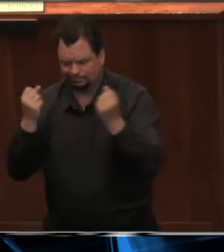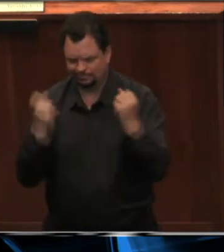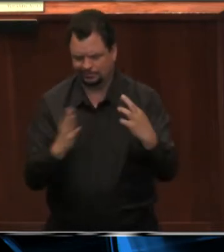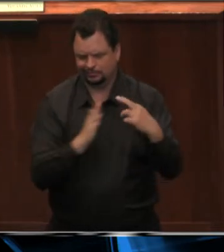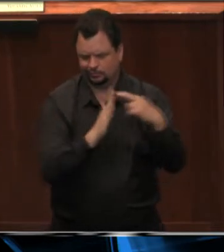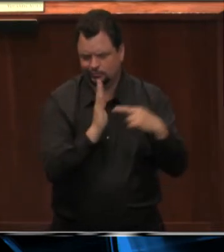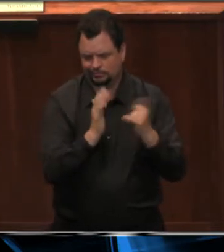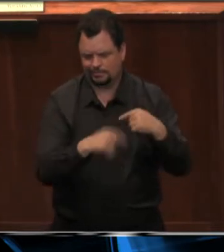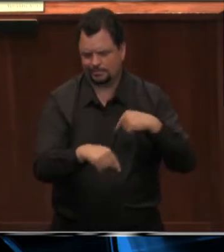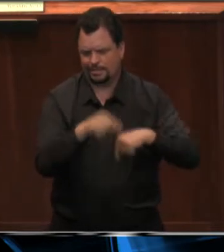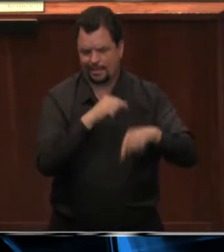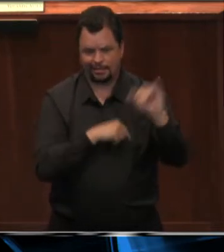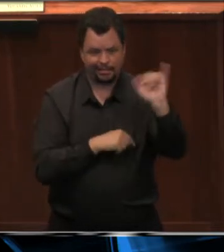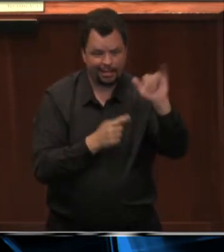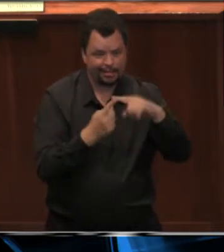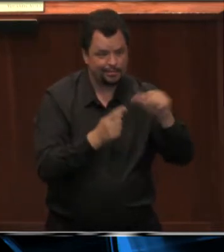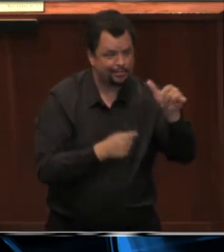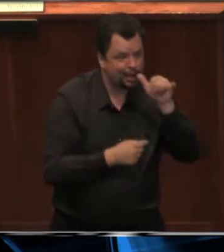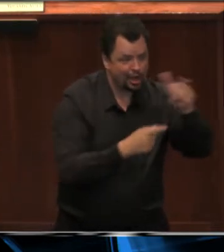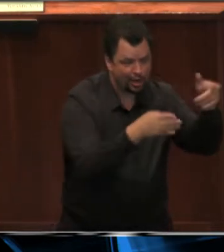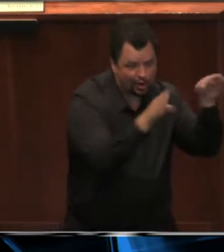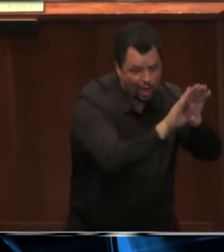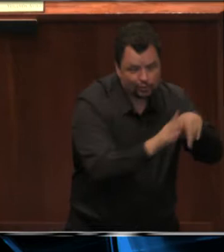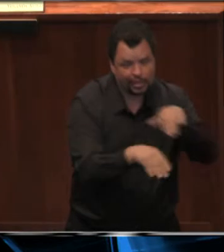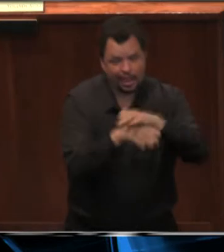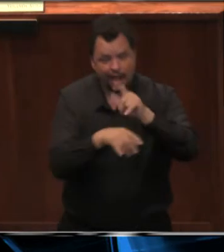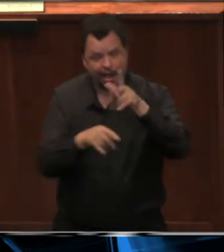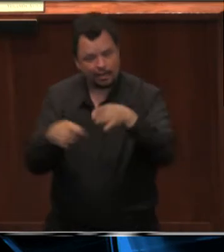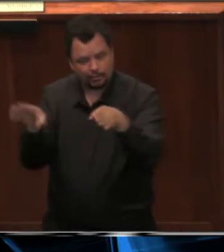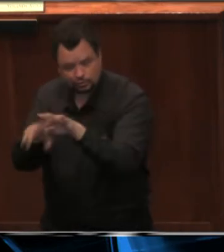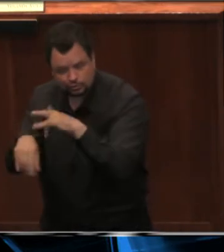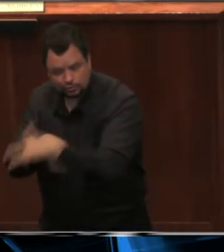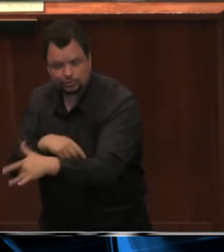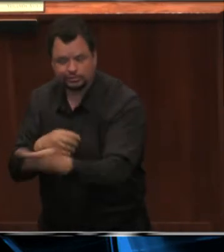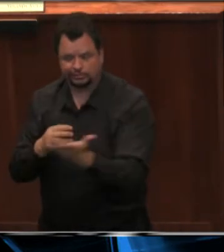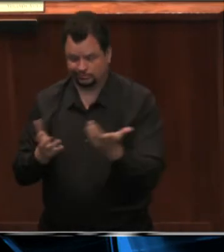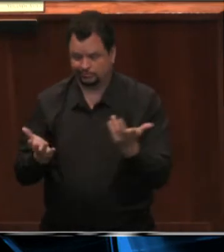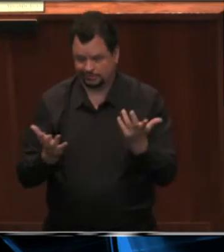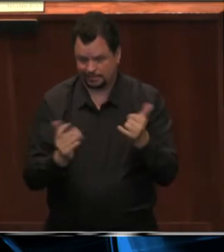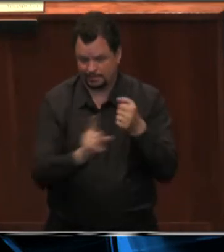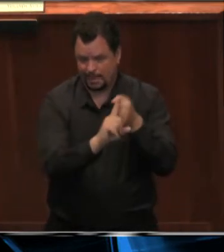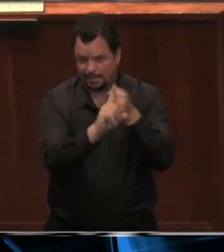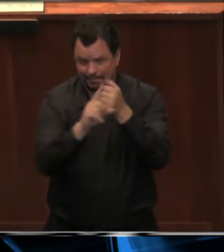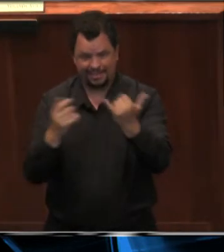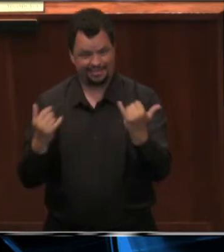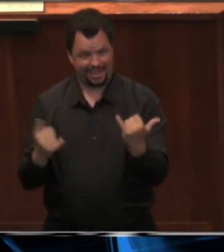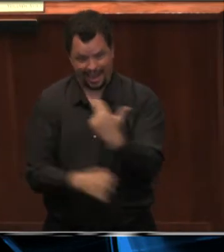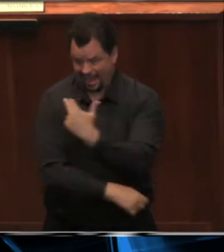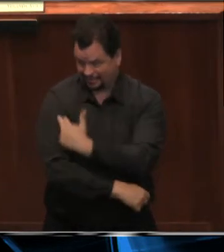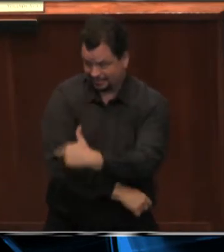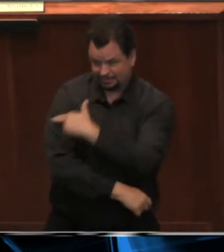bars, and the impacts on hospital capacity as well.